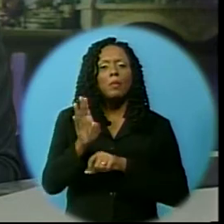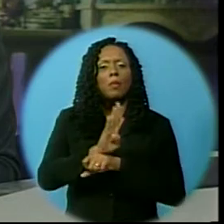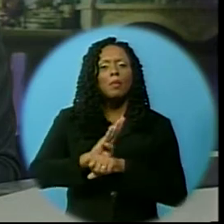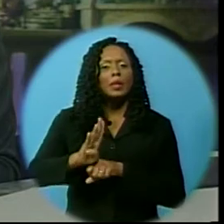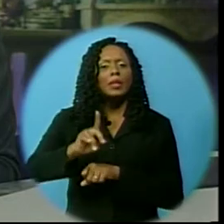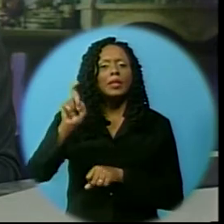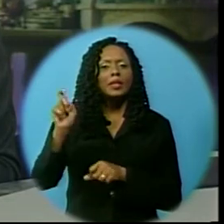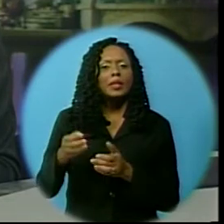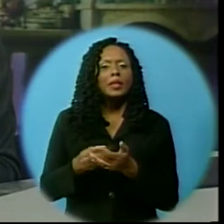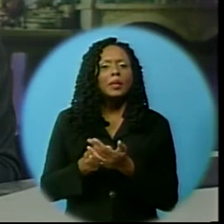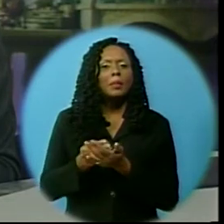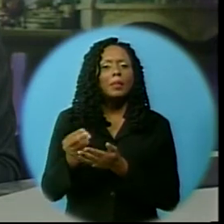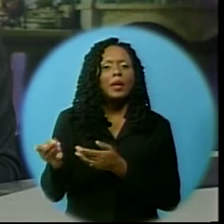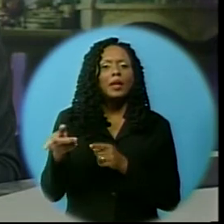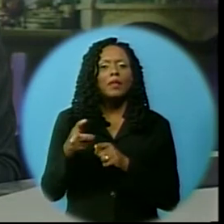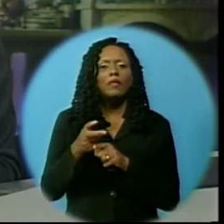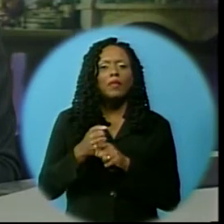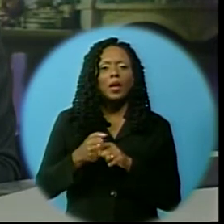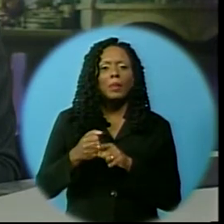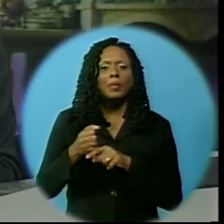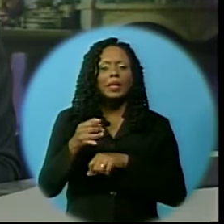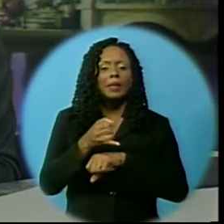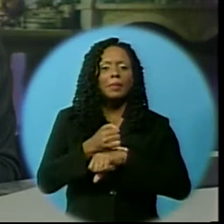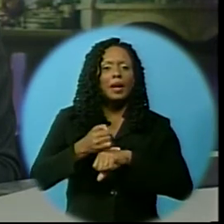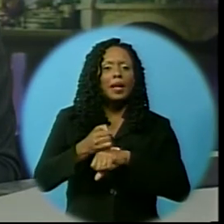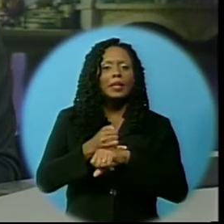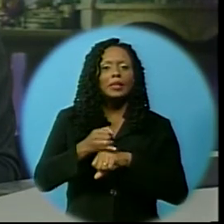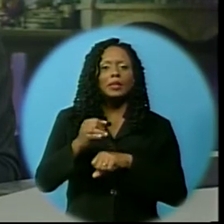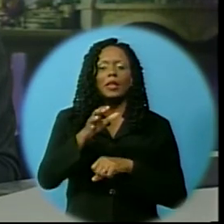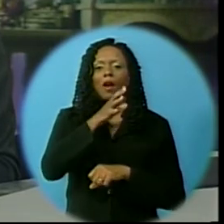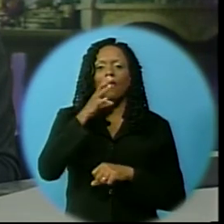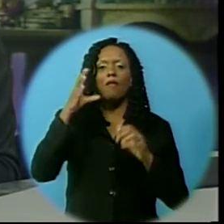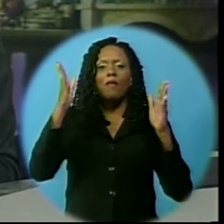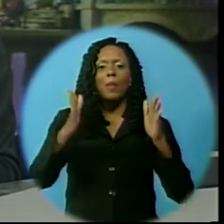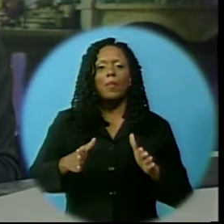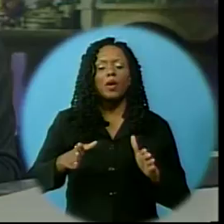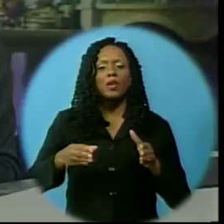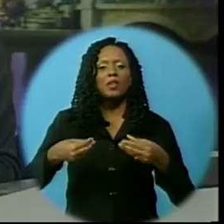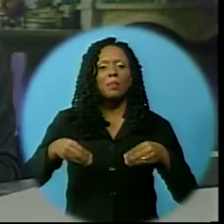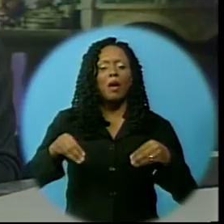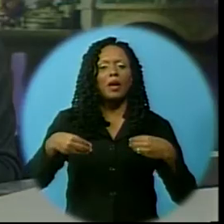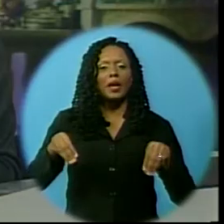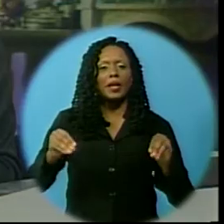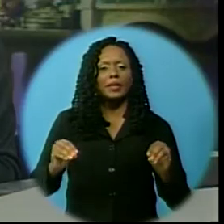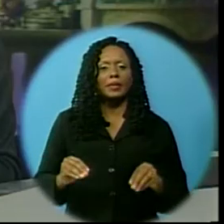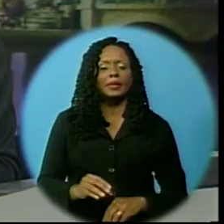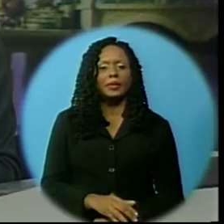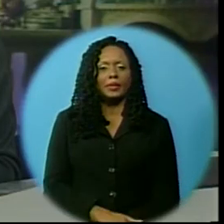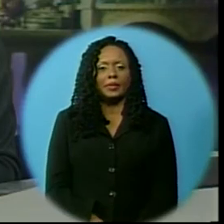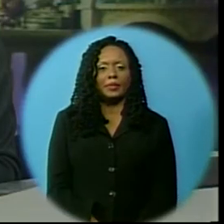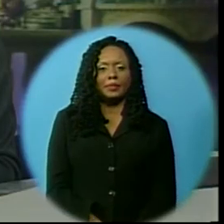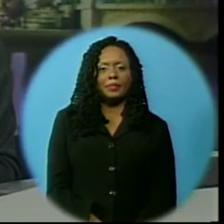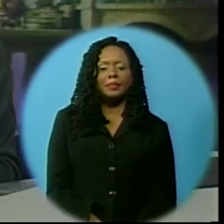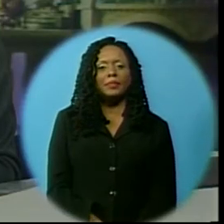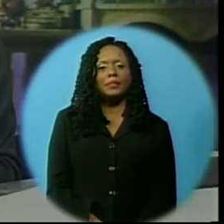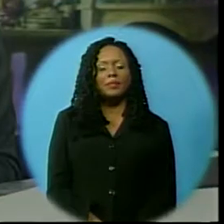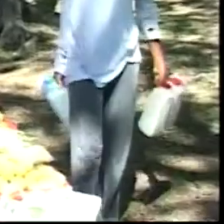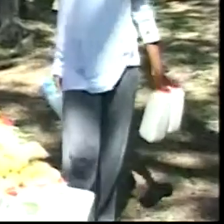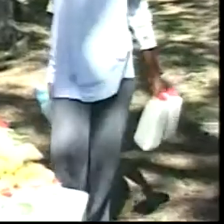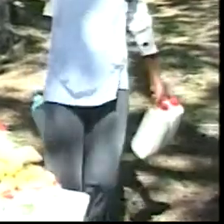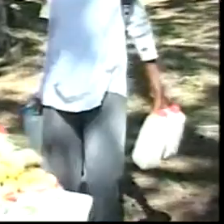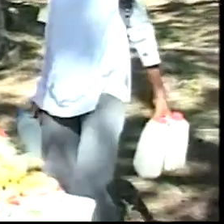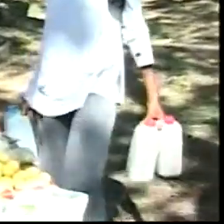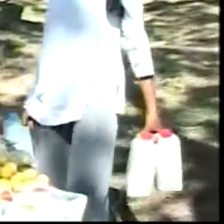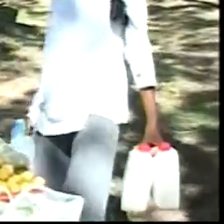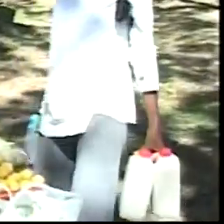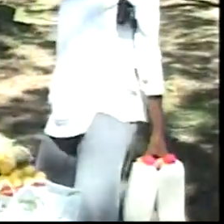island's lone organic farmers market. The call from manager of that market, Jurgen Stark. He says while there has been a slight